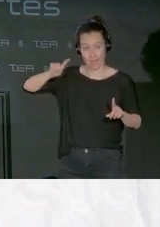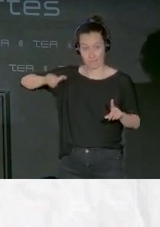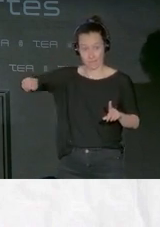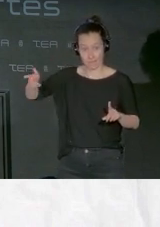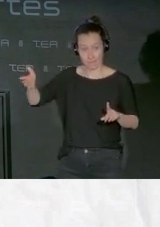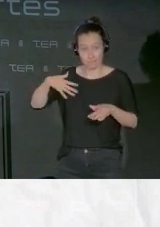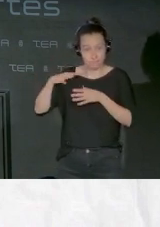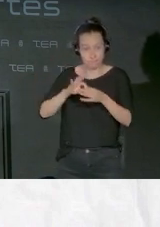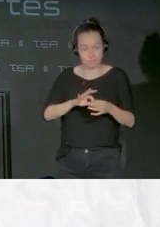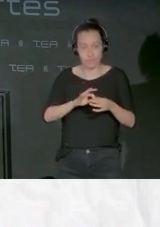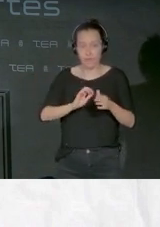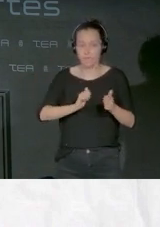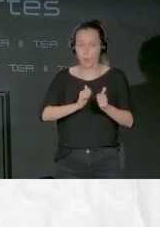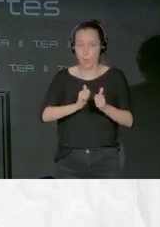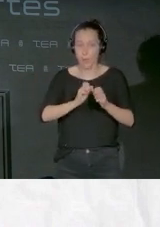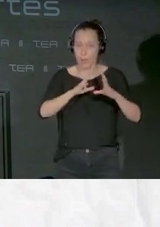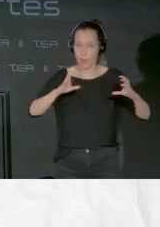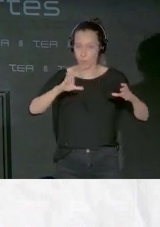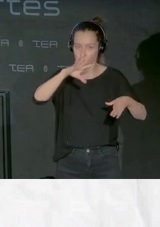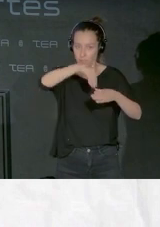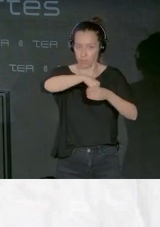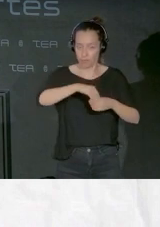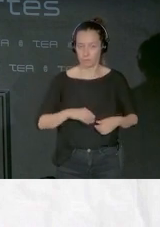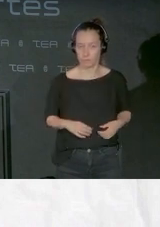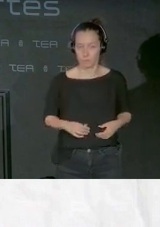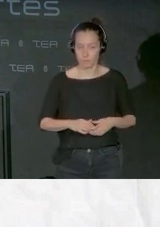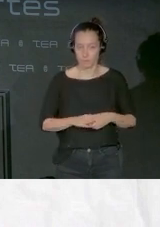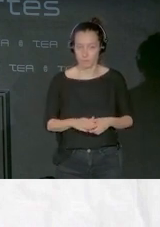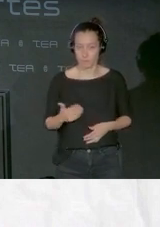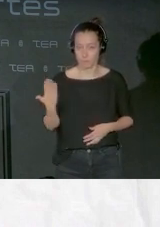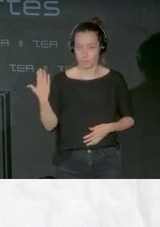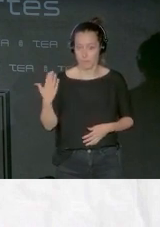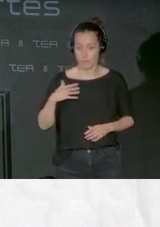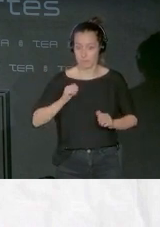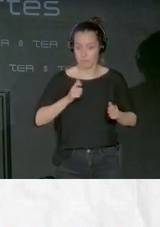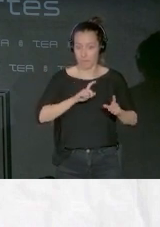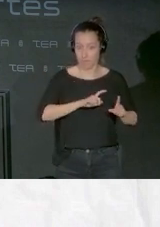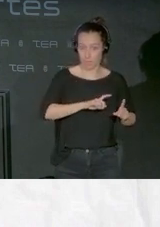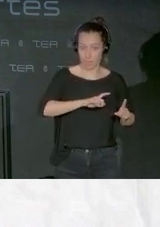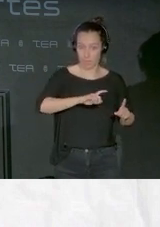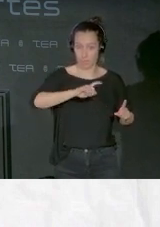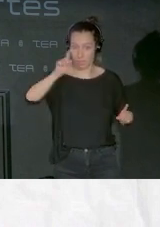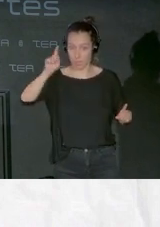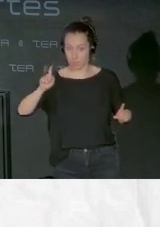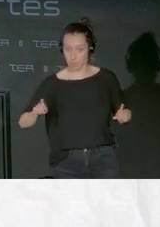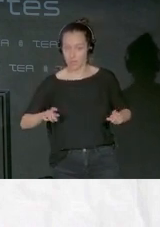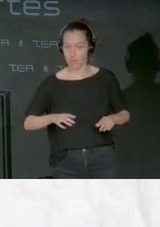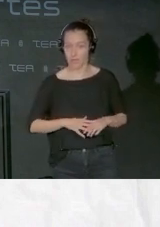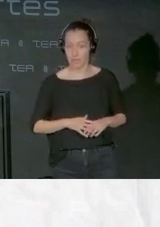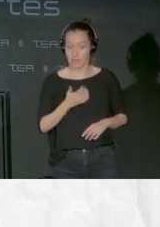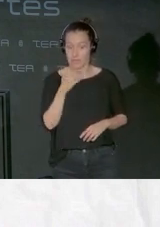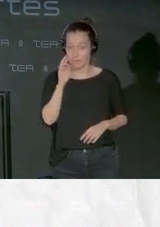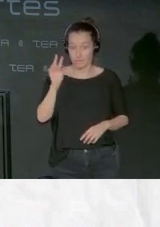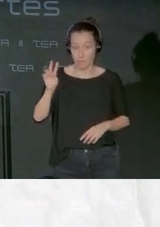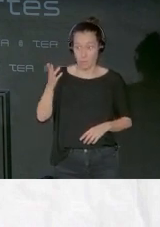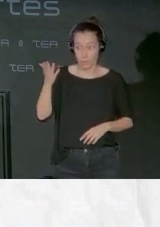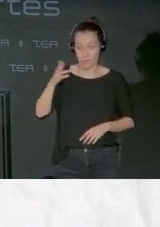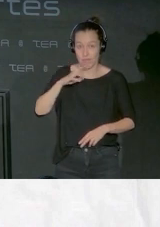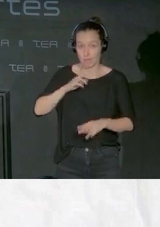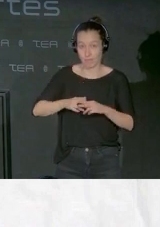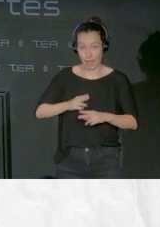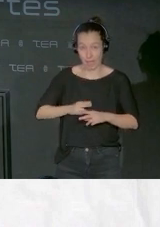what is expected. So when you look at 2022 data, we are really at the beginning of the slope, and the market